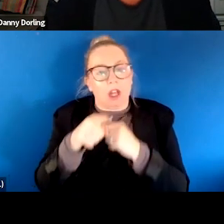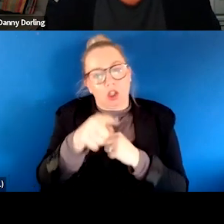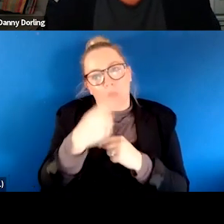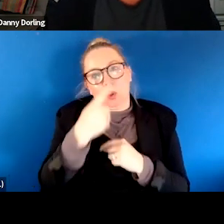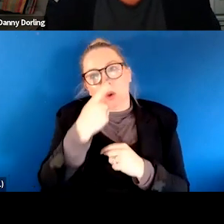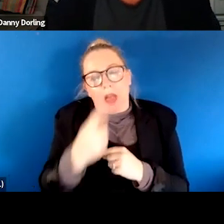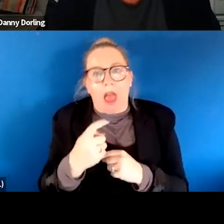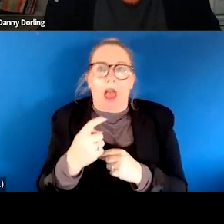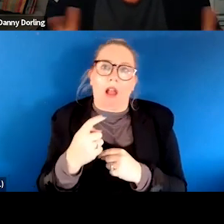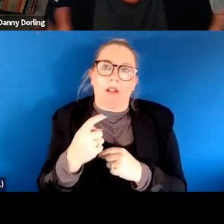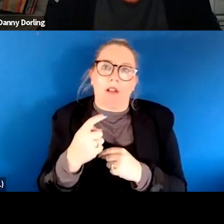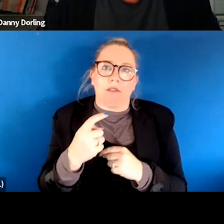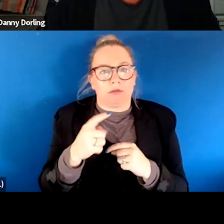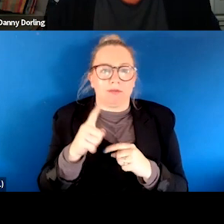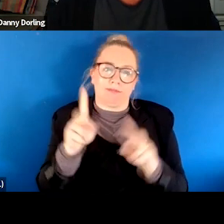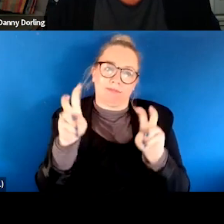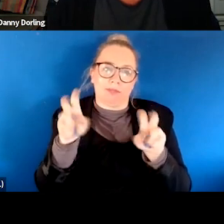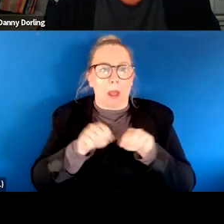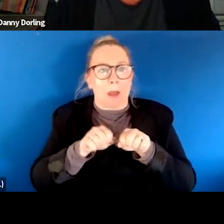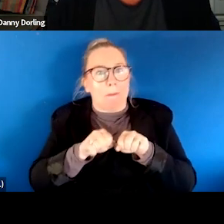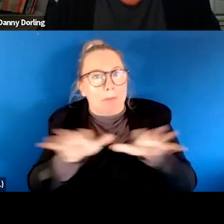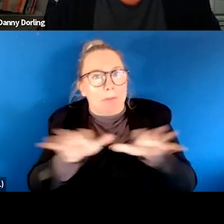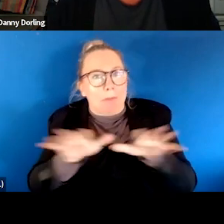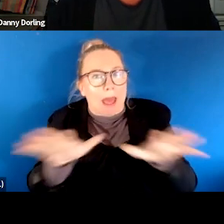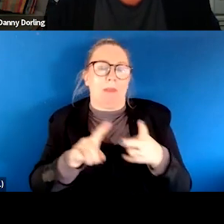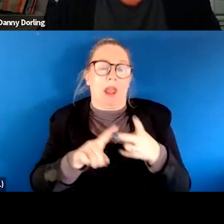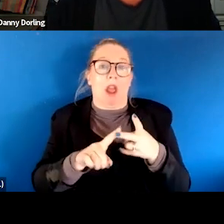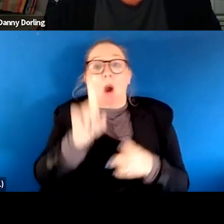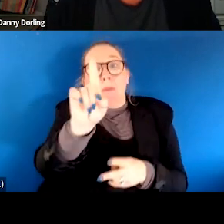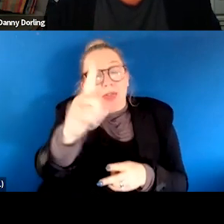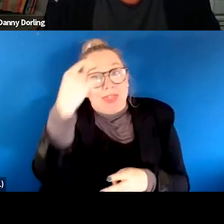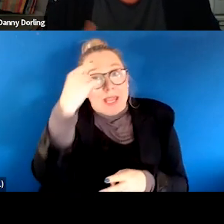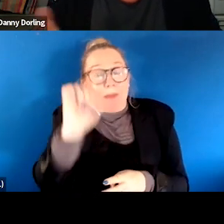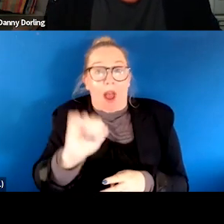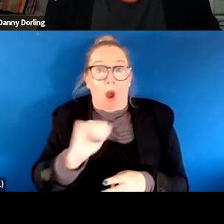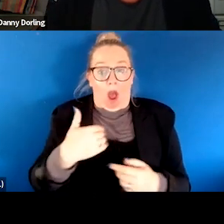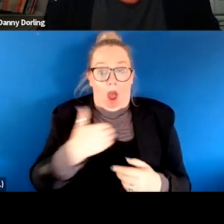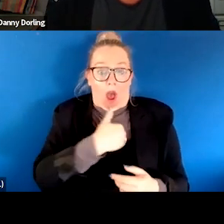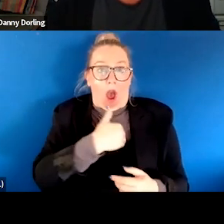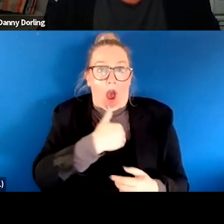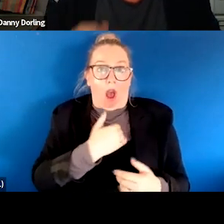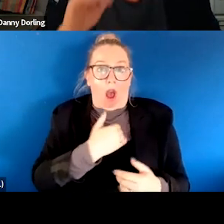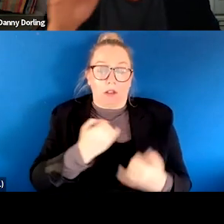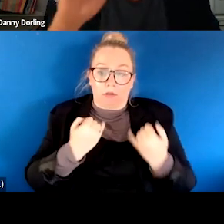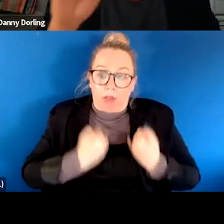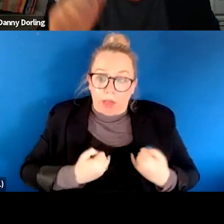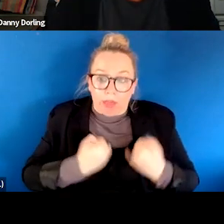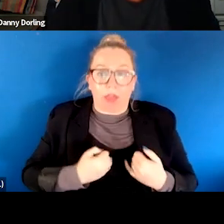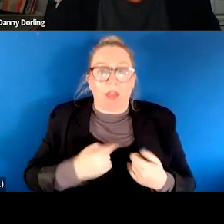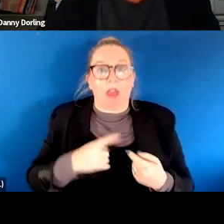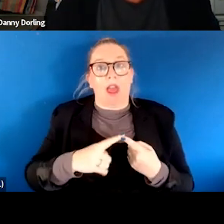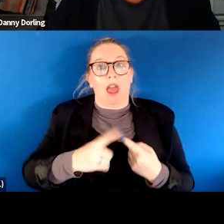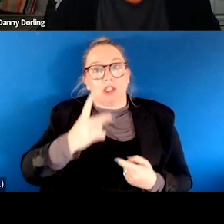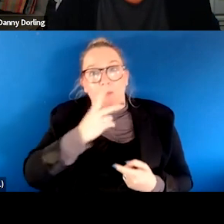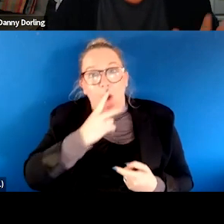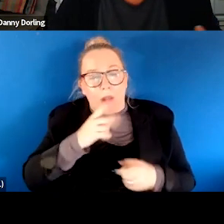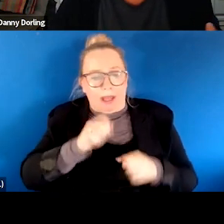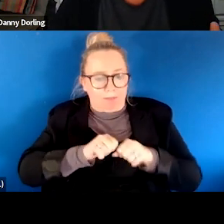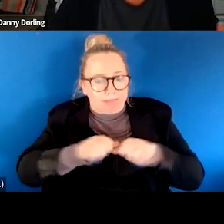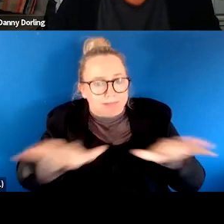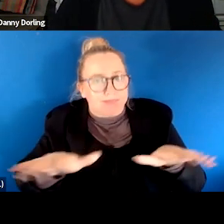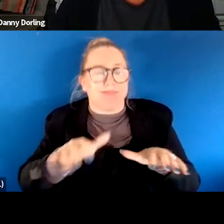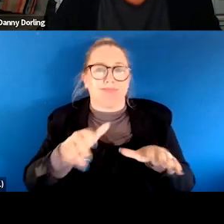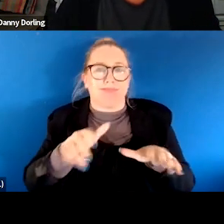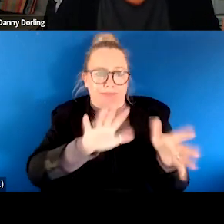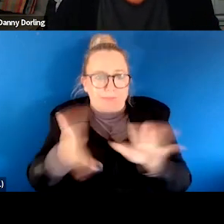called epidemics. The epidemic of heart disease in the last century, epidemic of smoking, these things would knock COVID down. But